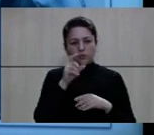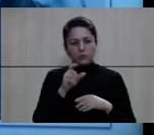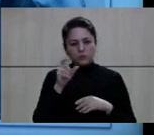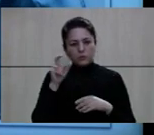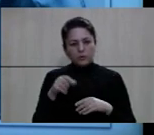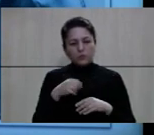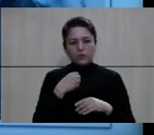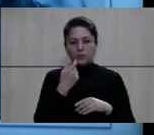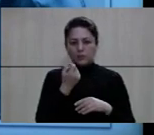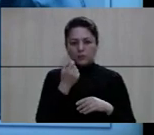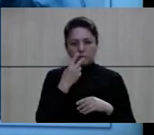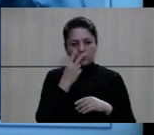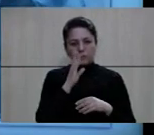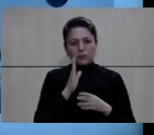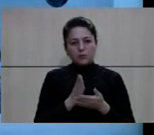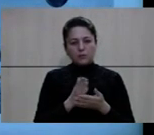insonlardan lavhalar ko'rsatilgan.